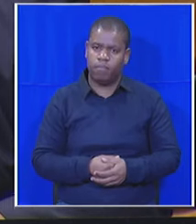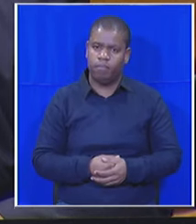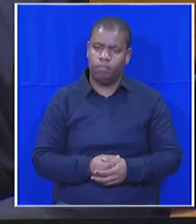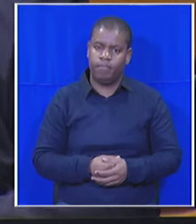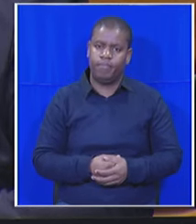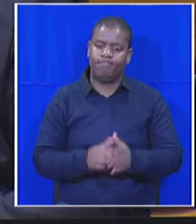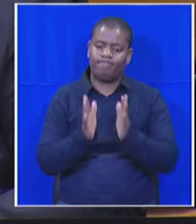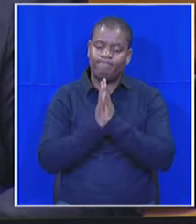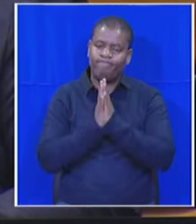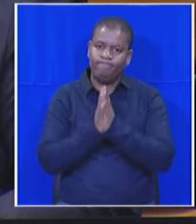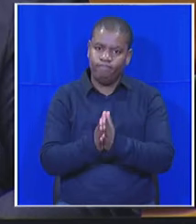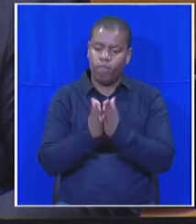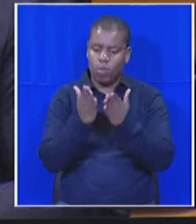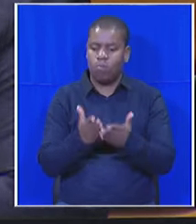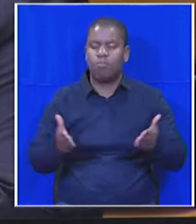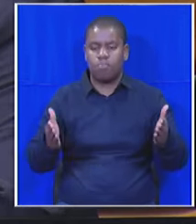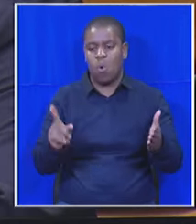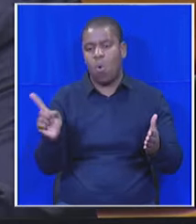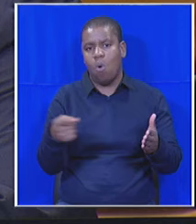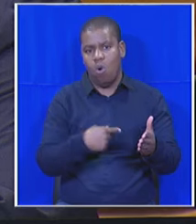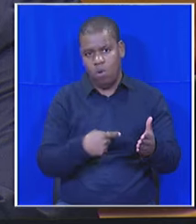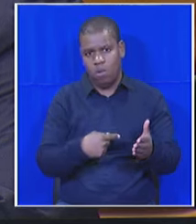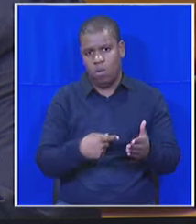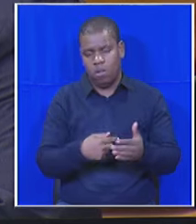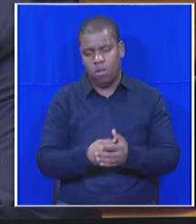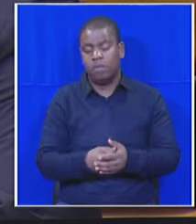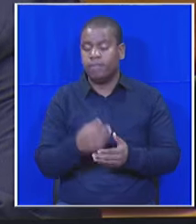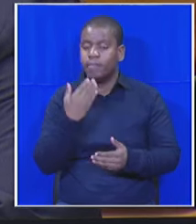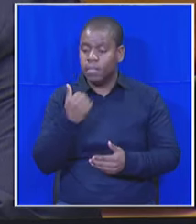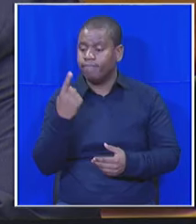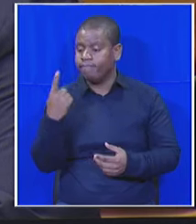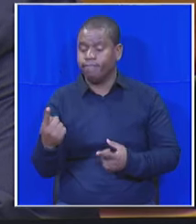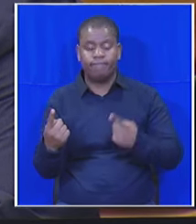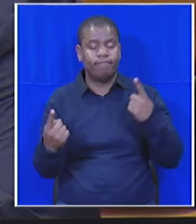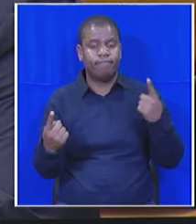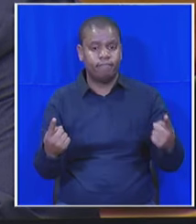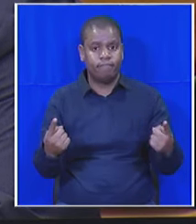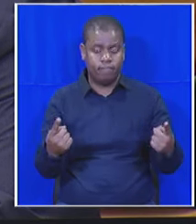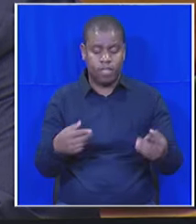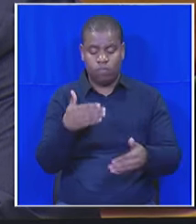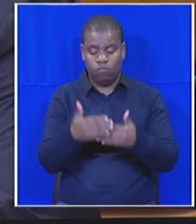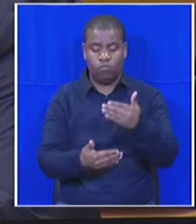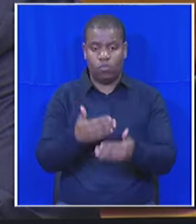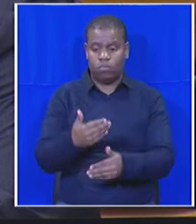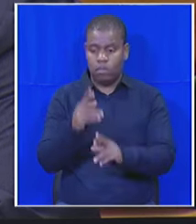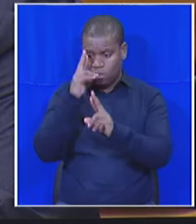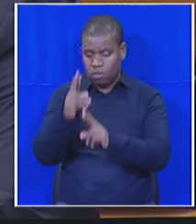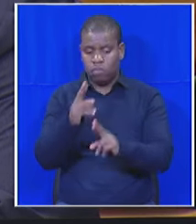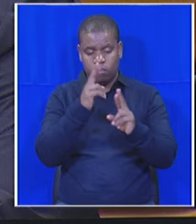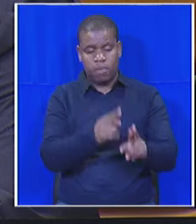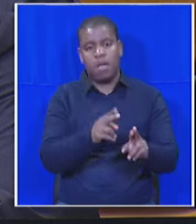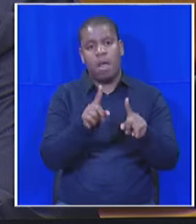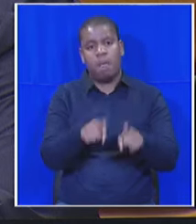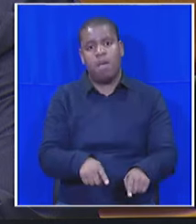Can I please appeal to all of us that we treat these proceedings in